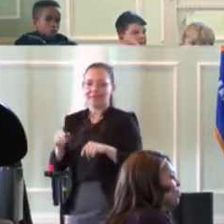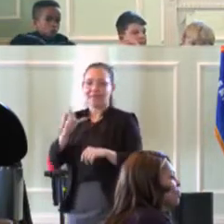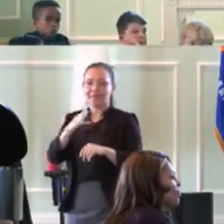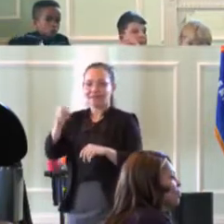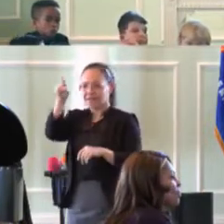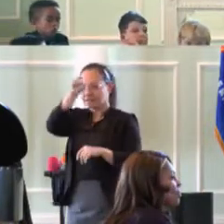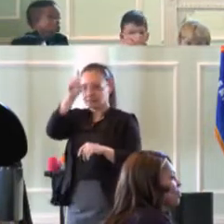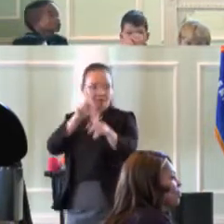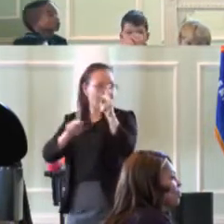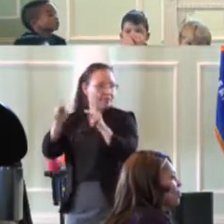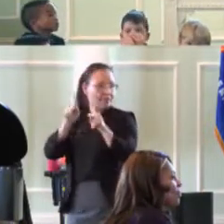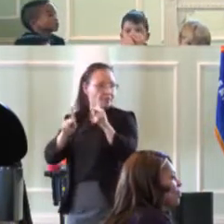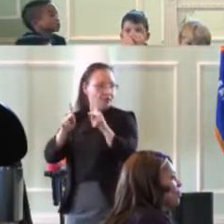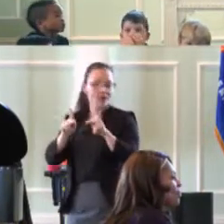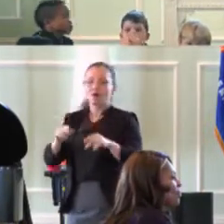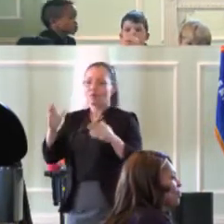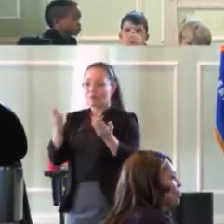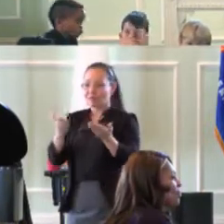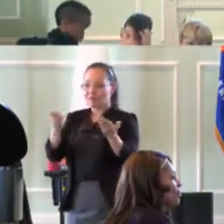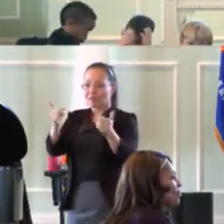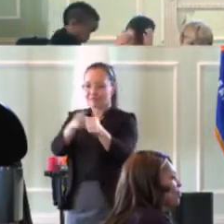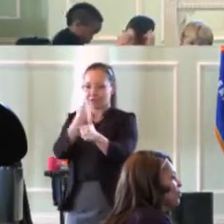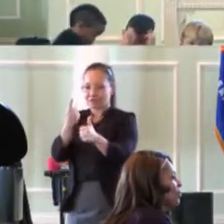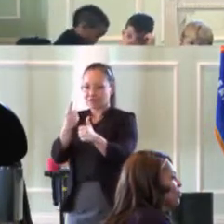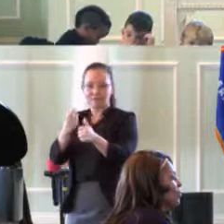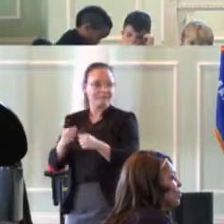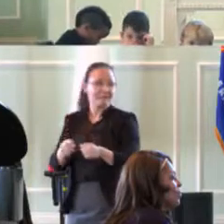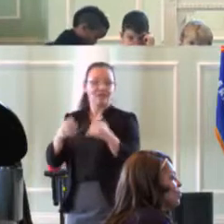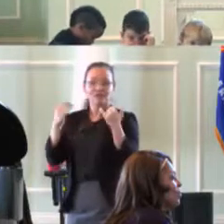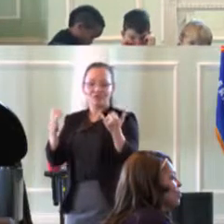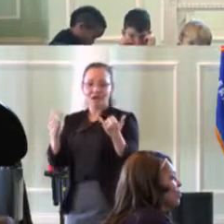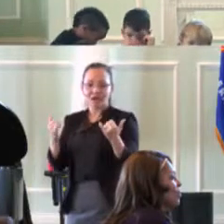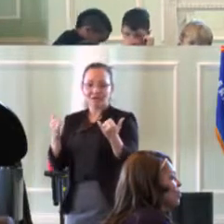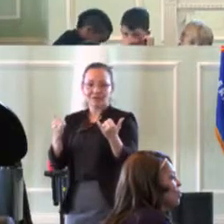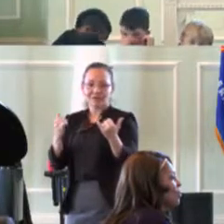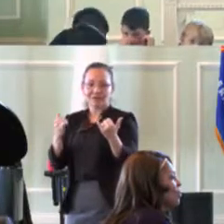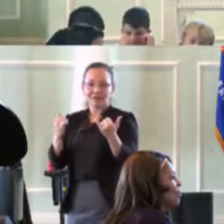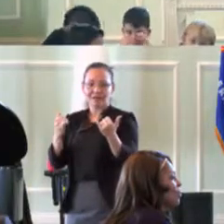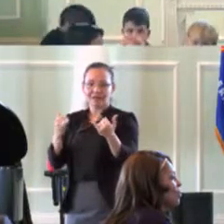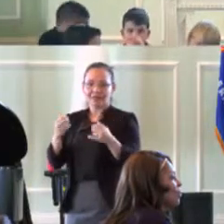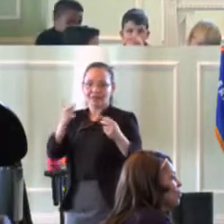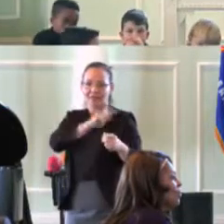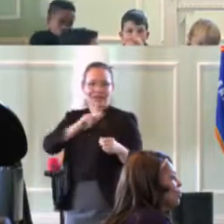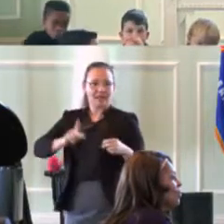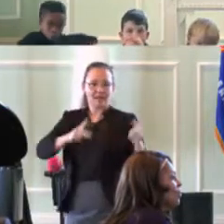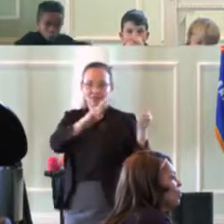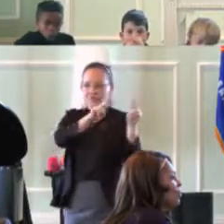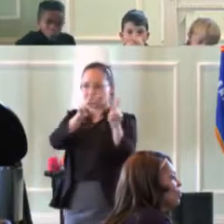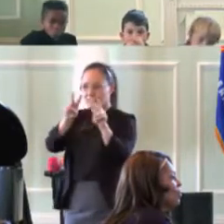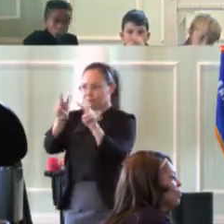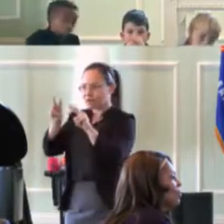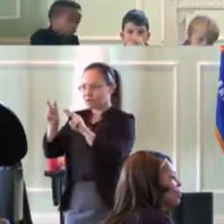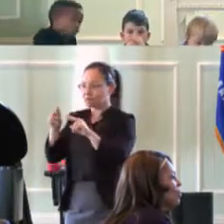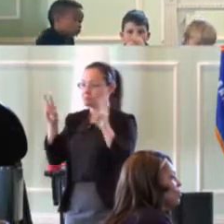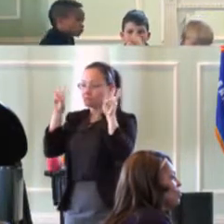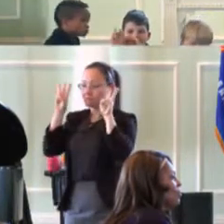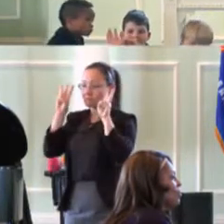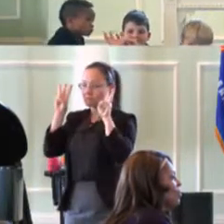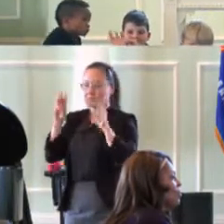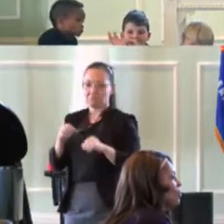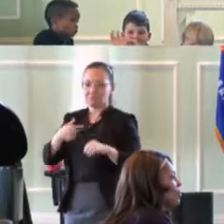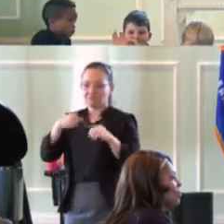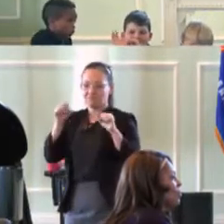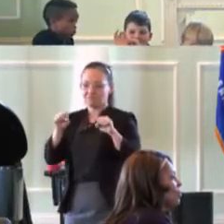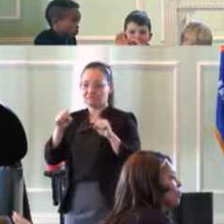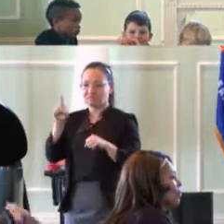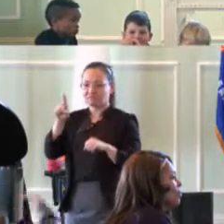people that were there first. So now the king looked around. He said, oh, wow, I've got to do something